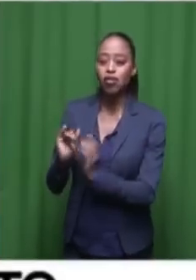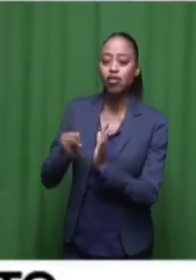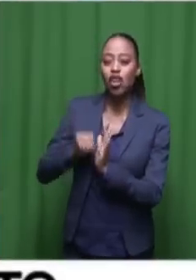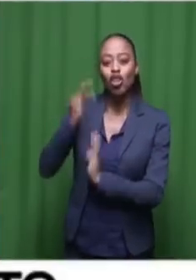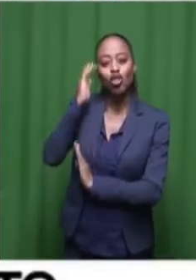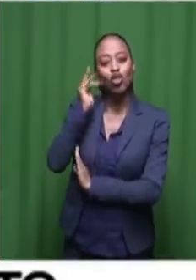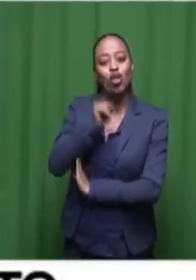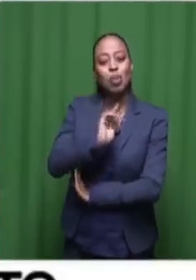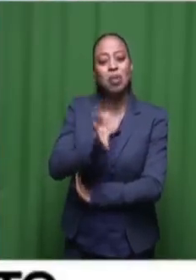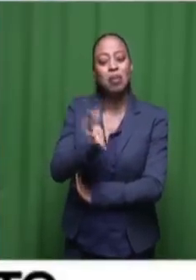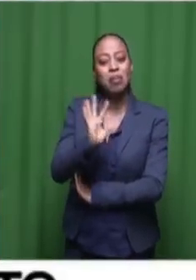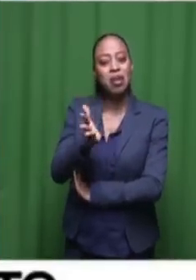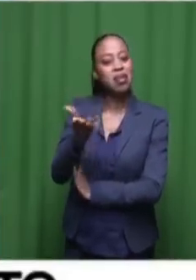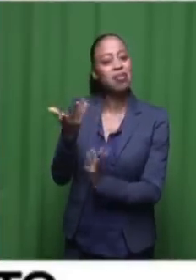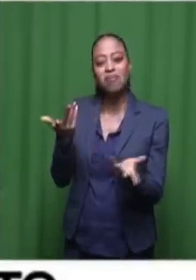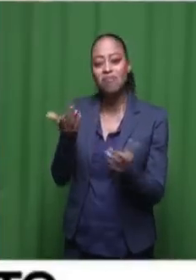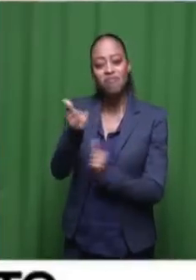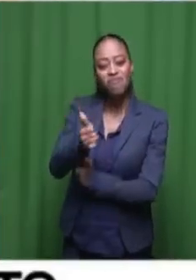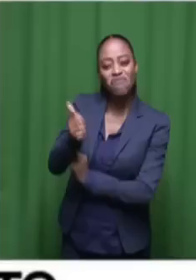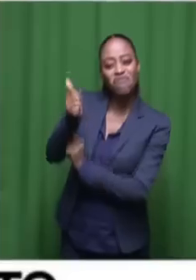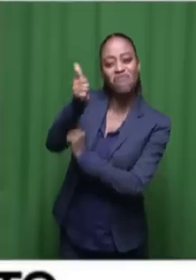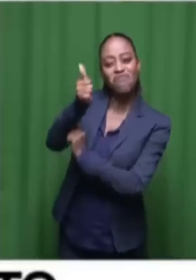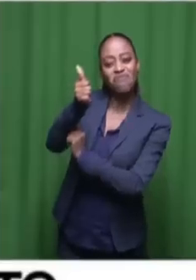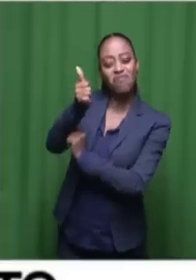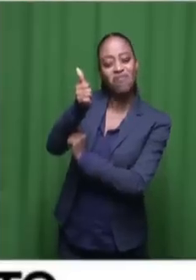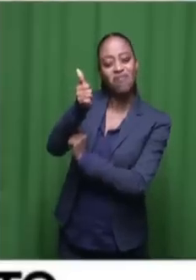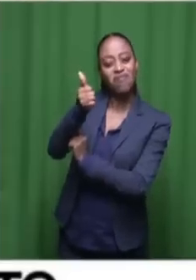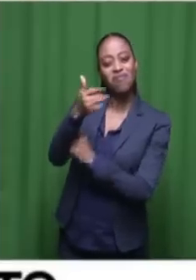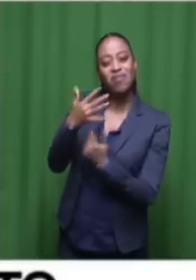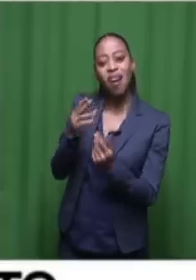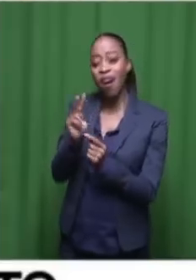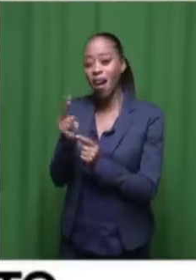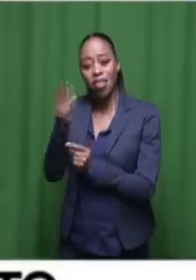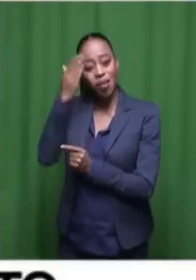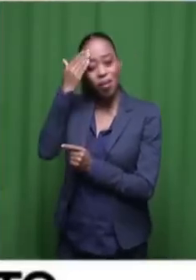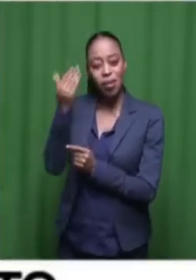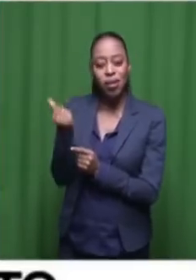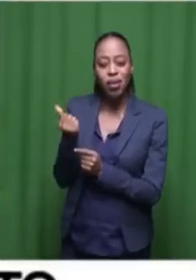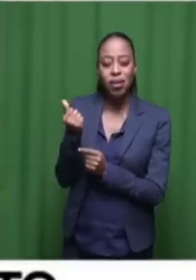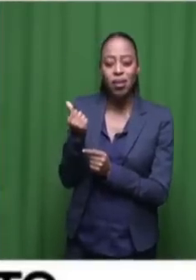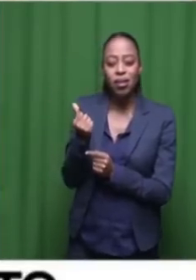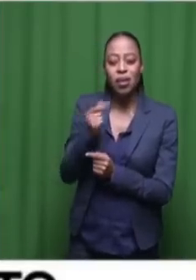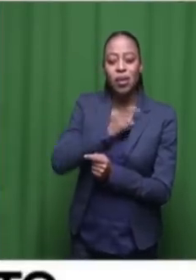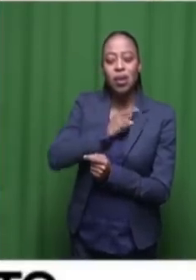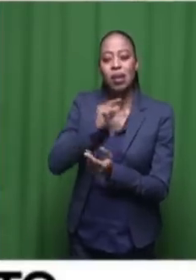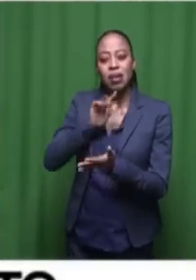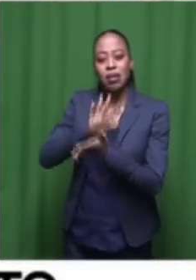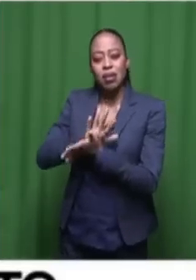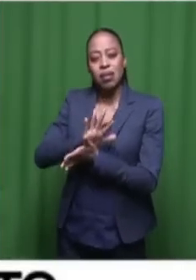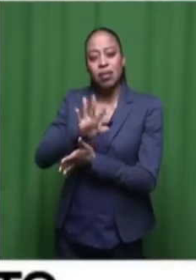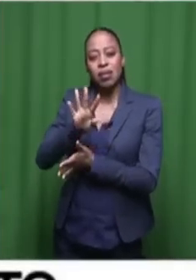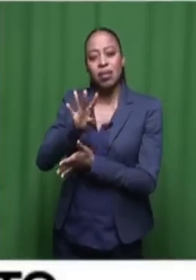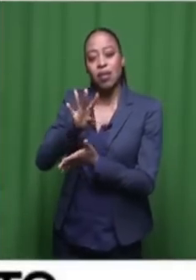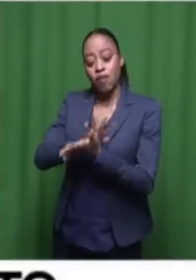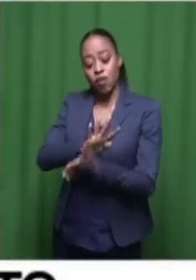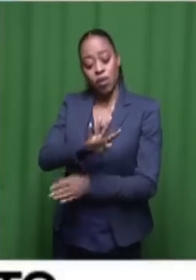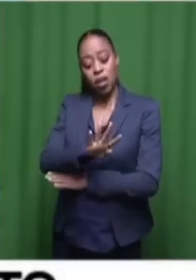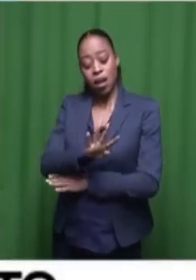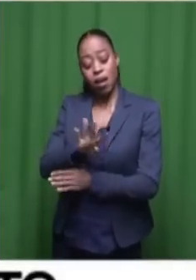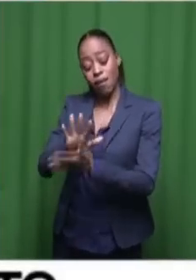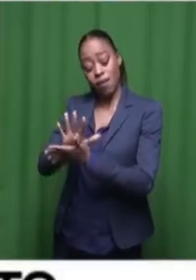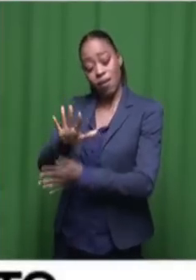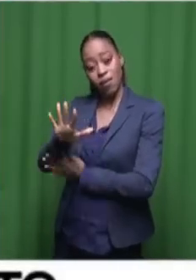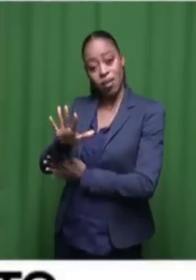known her as their head of state. Head of state of 15 realms. We say 14, but people forget that